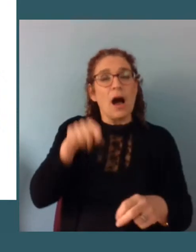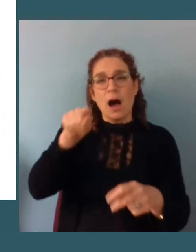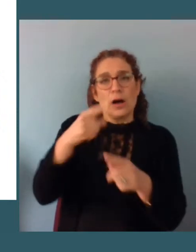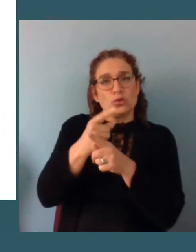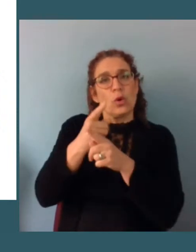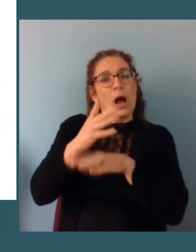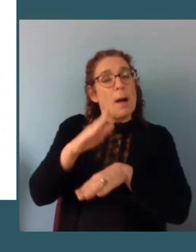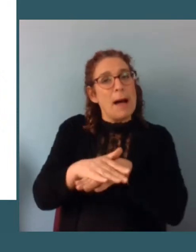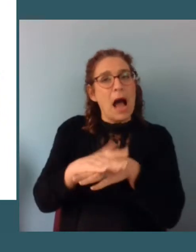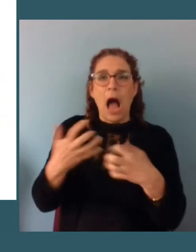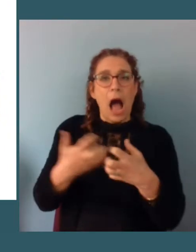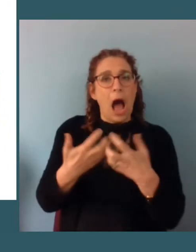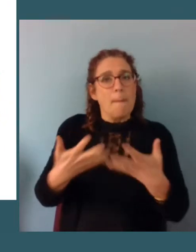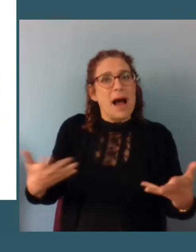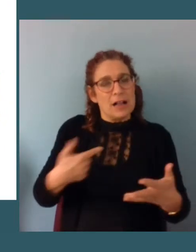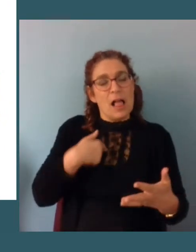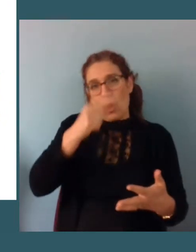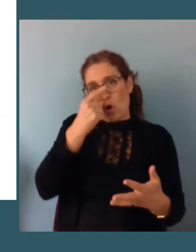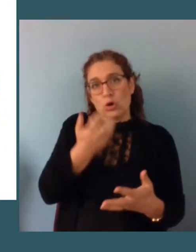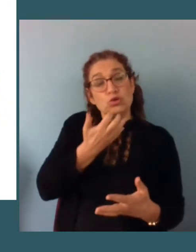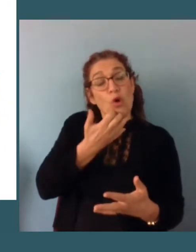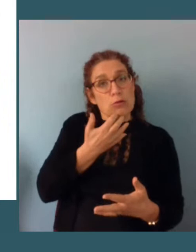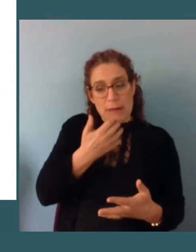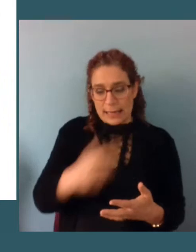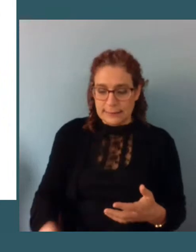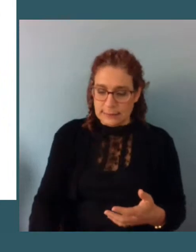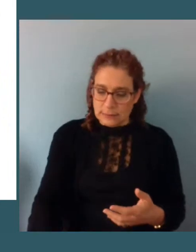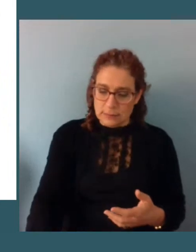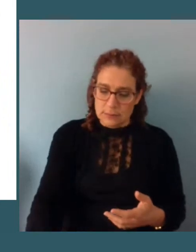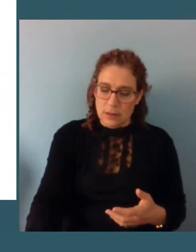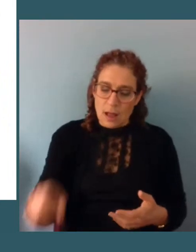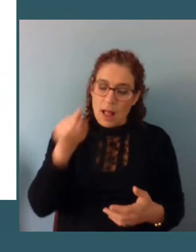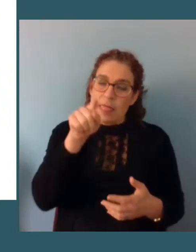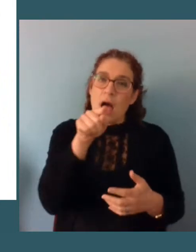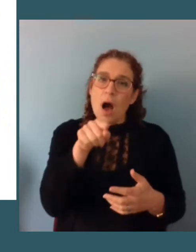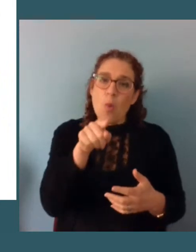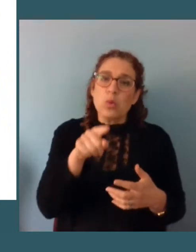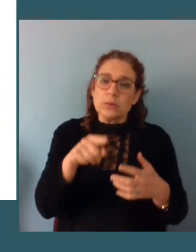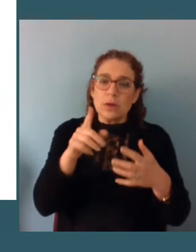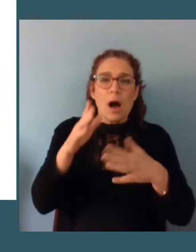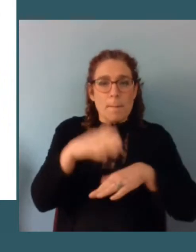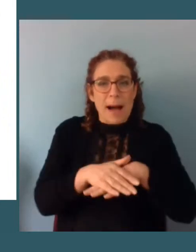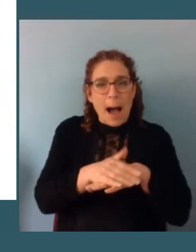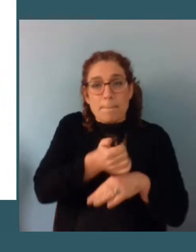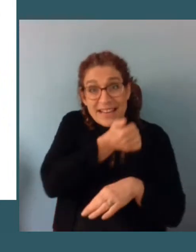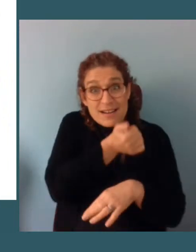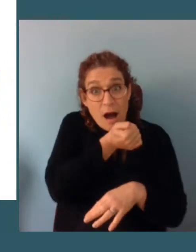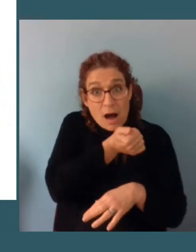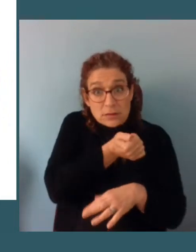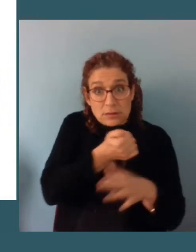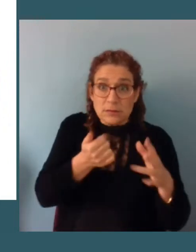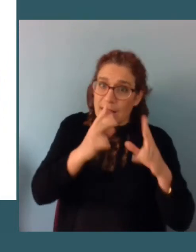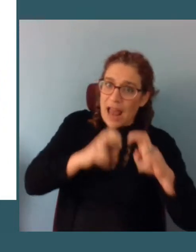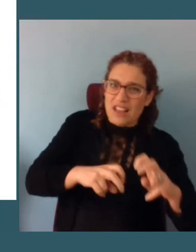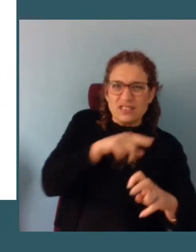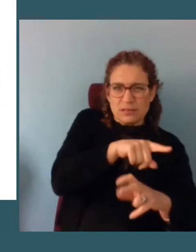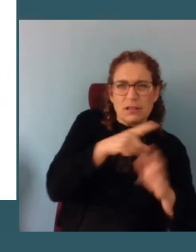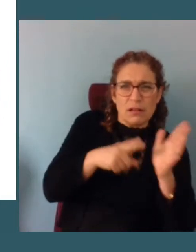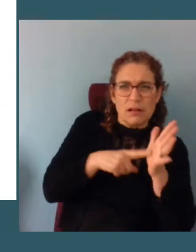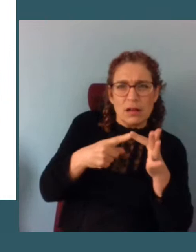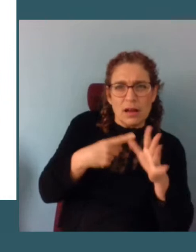And that did, because the LEAP study was all about peanut allergy, but they wanted to apply some of